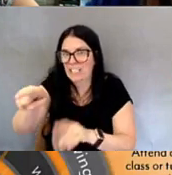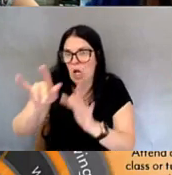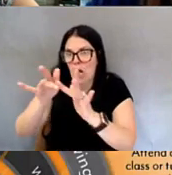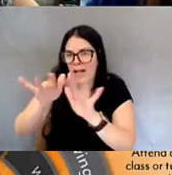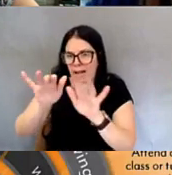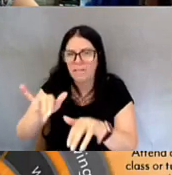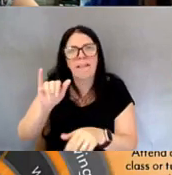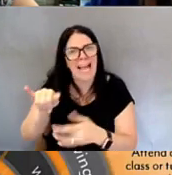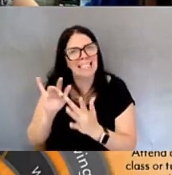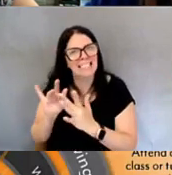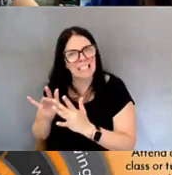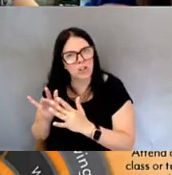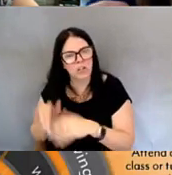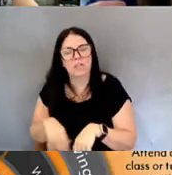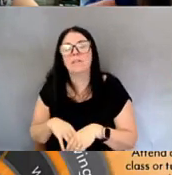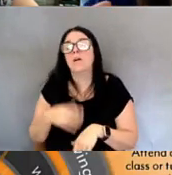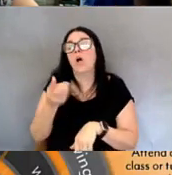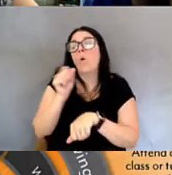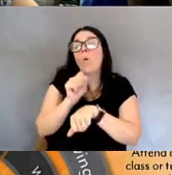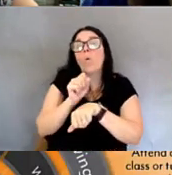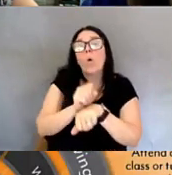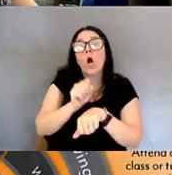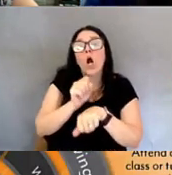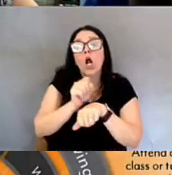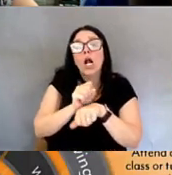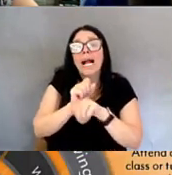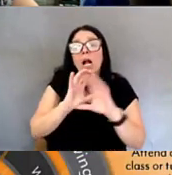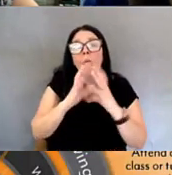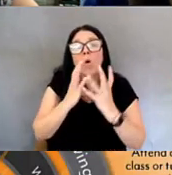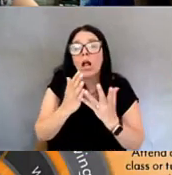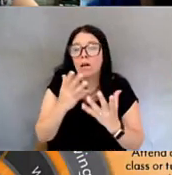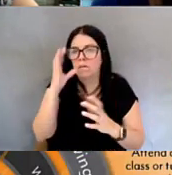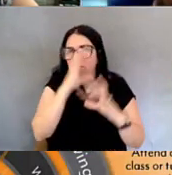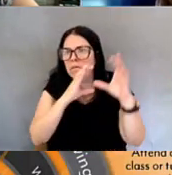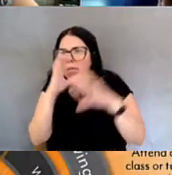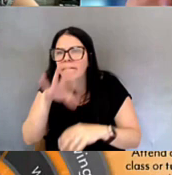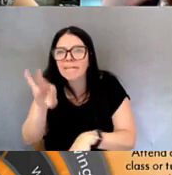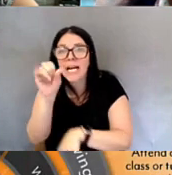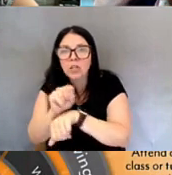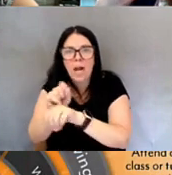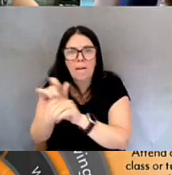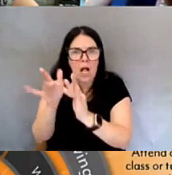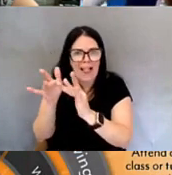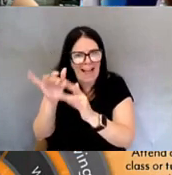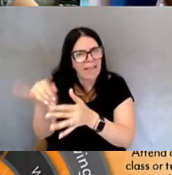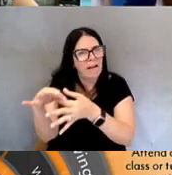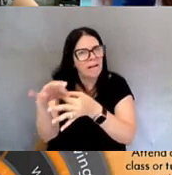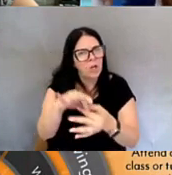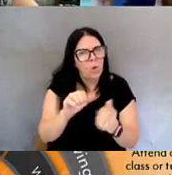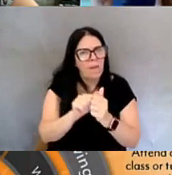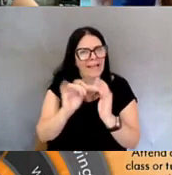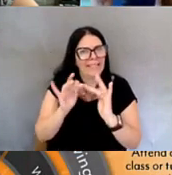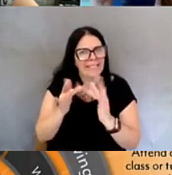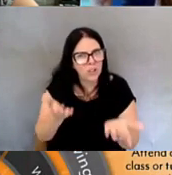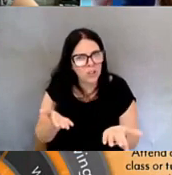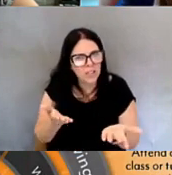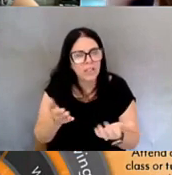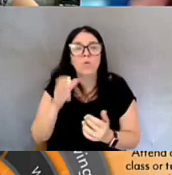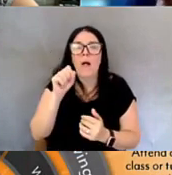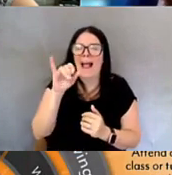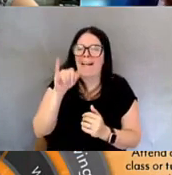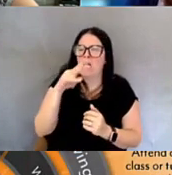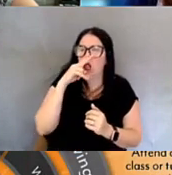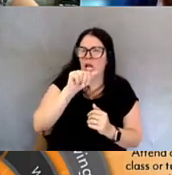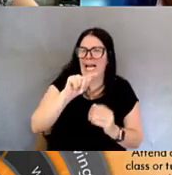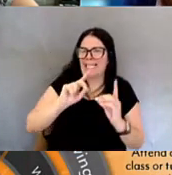world, I search and apply for jobs online. That's a digital practice. So framing it from a digital practice perspective